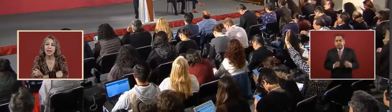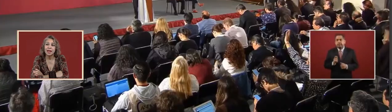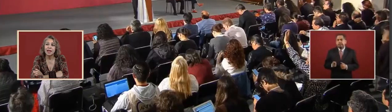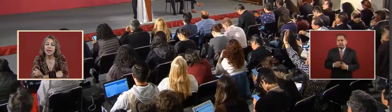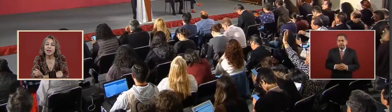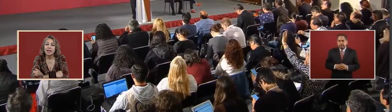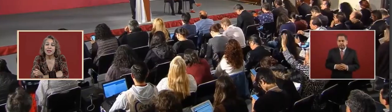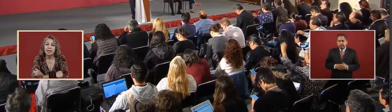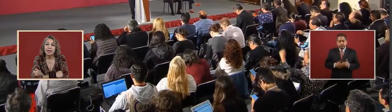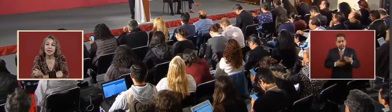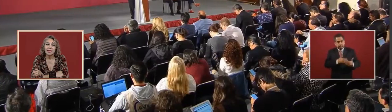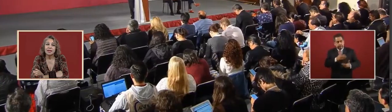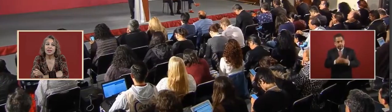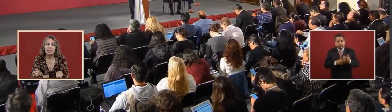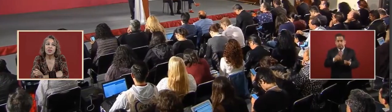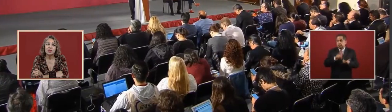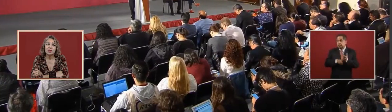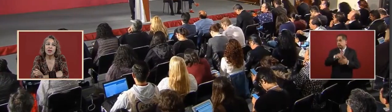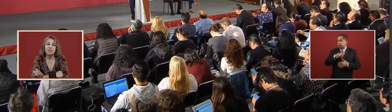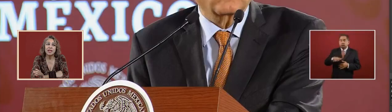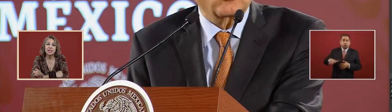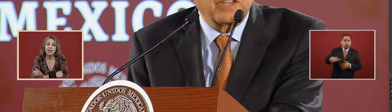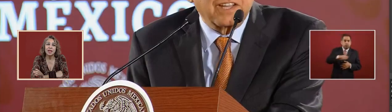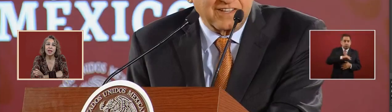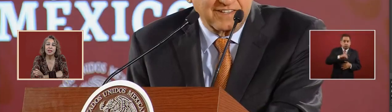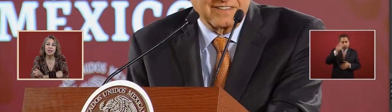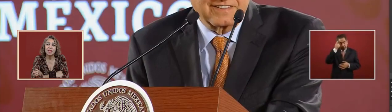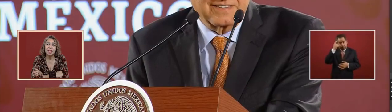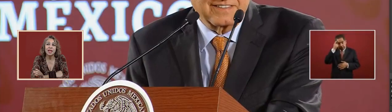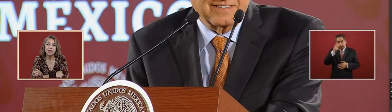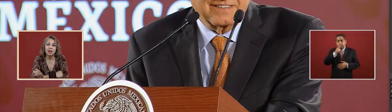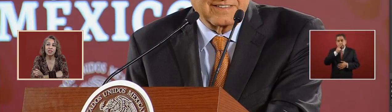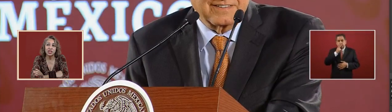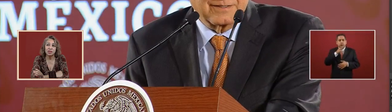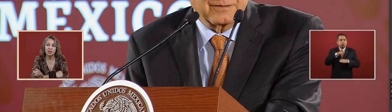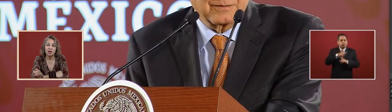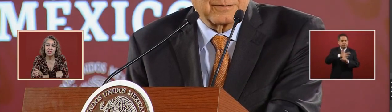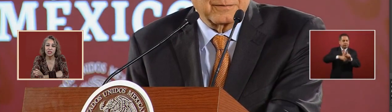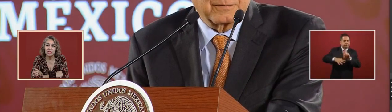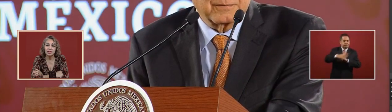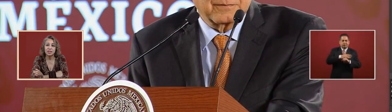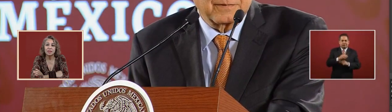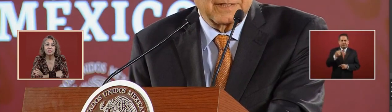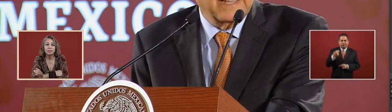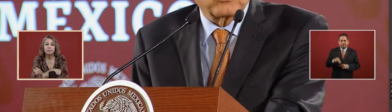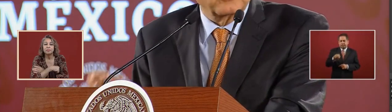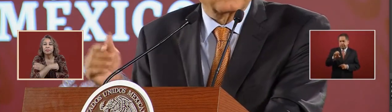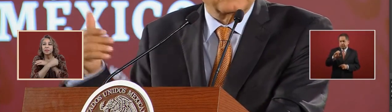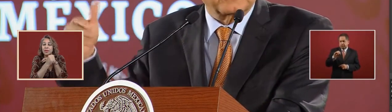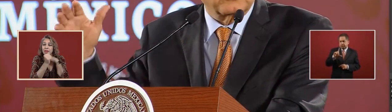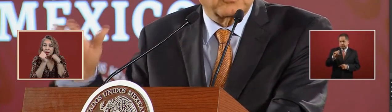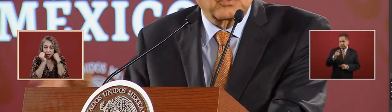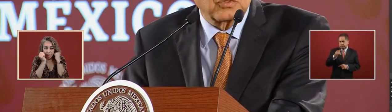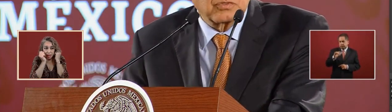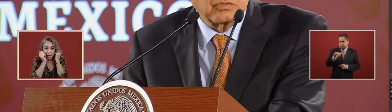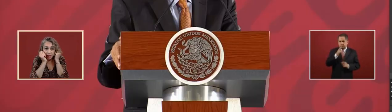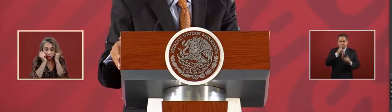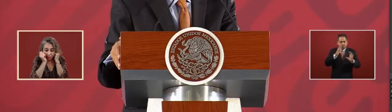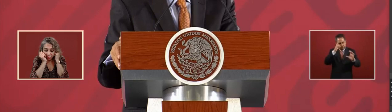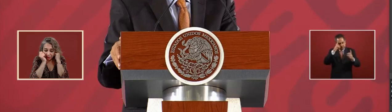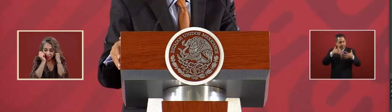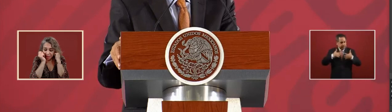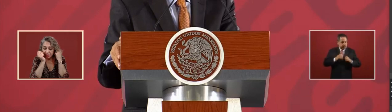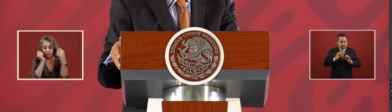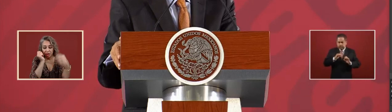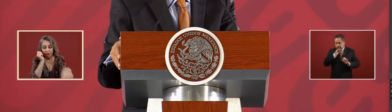society, to advance in the ecological conscience. In that